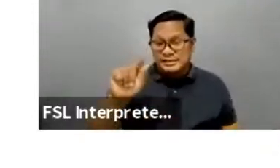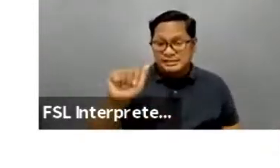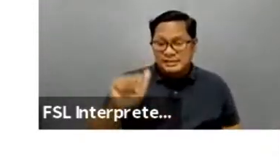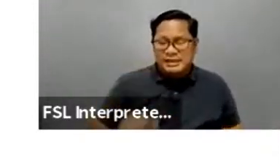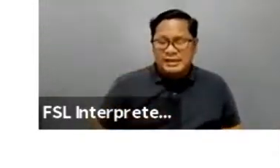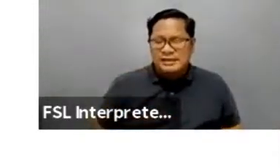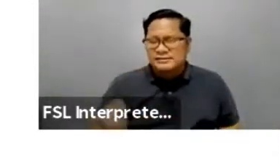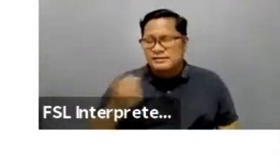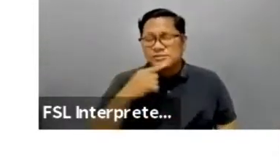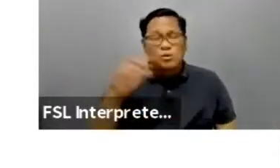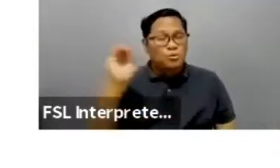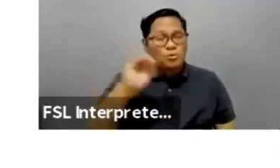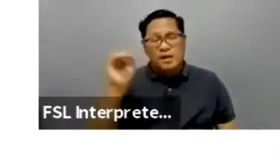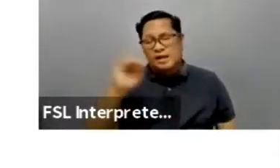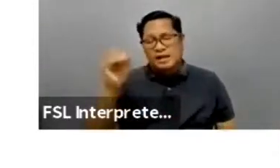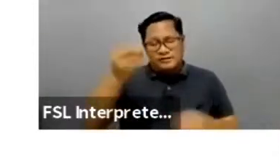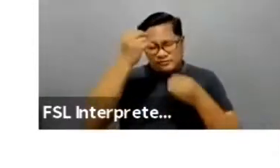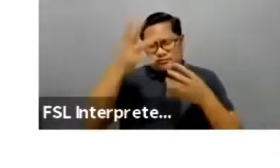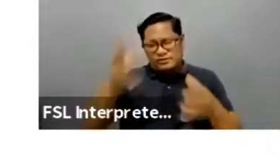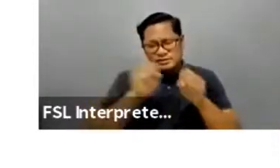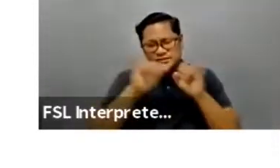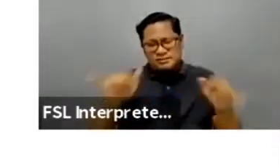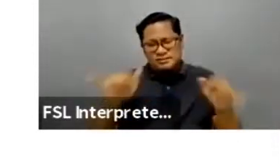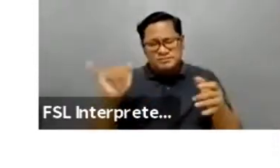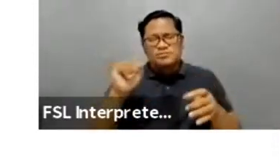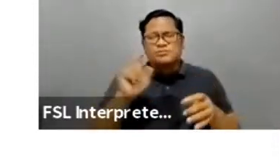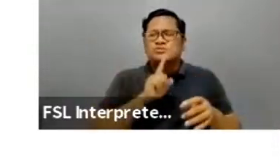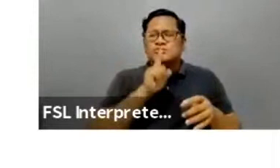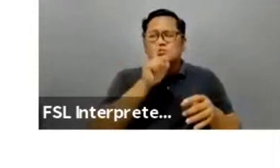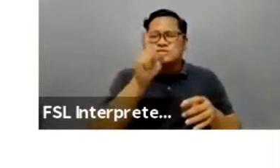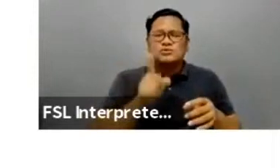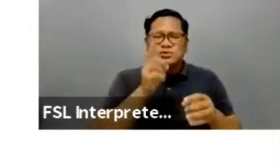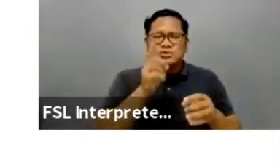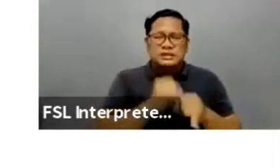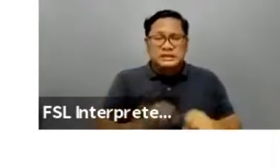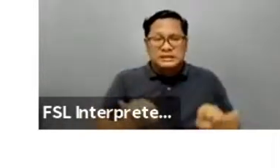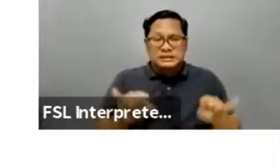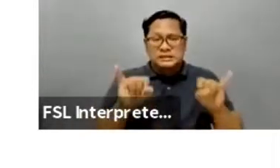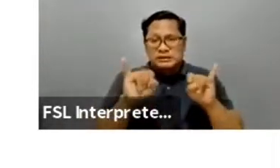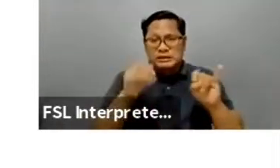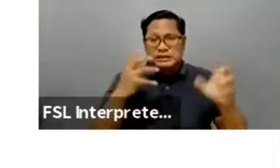There is no information system that's integrated for your hospital system.